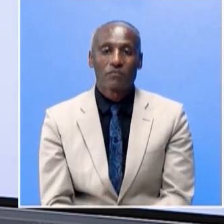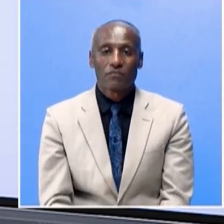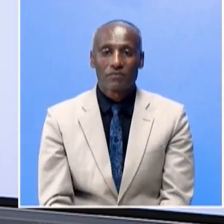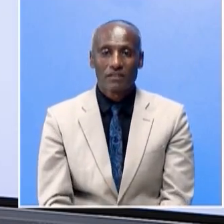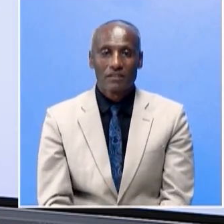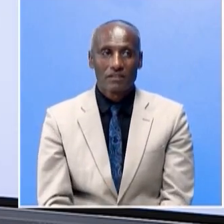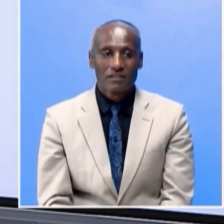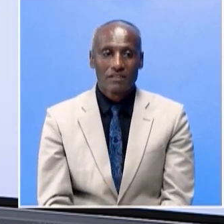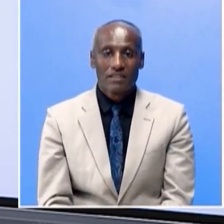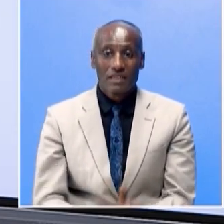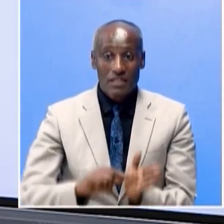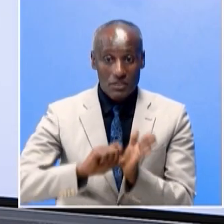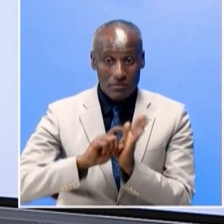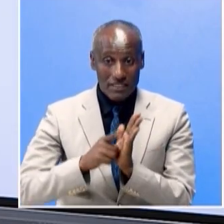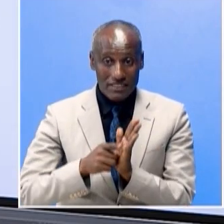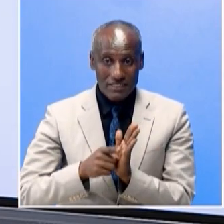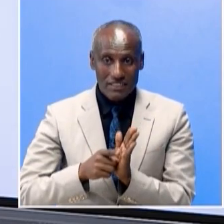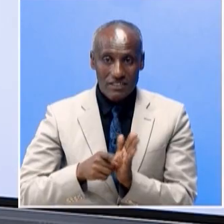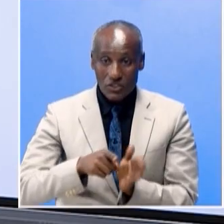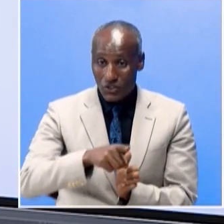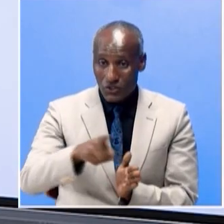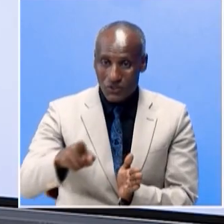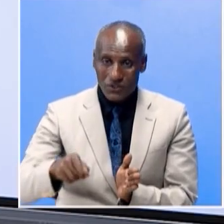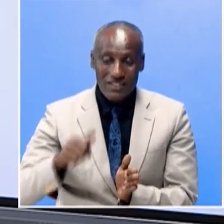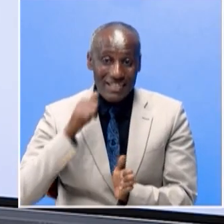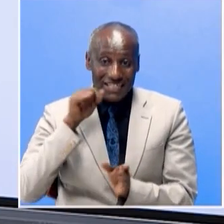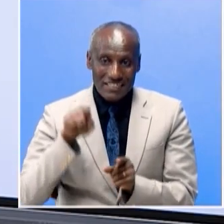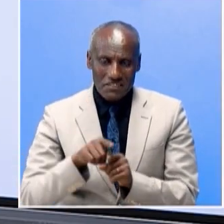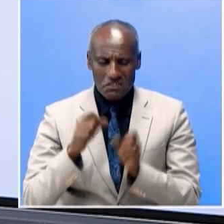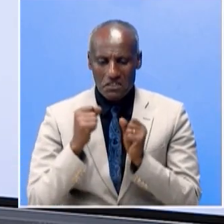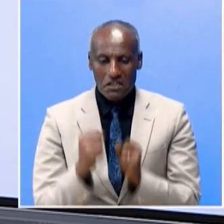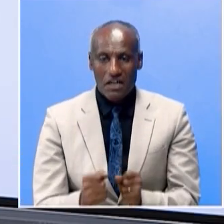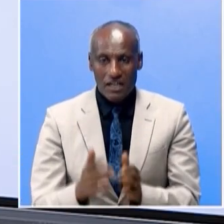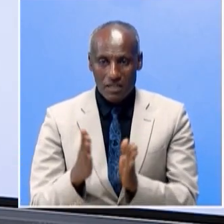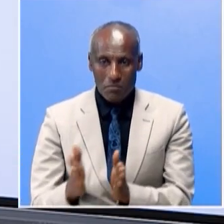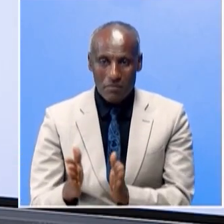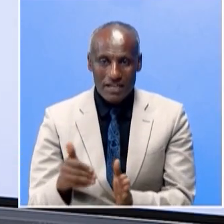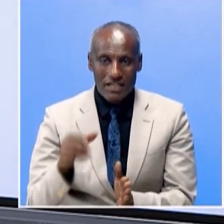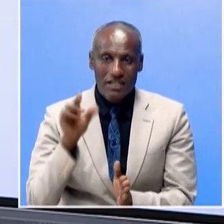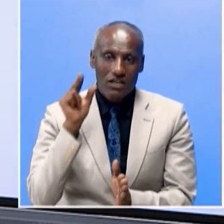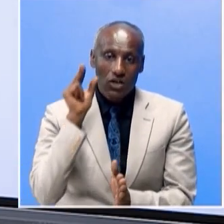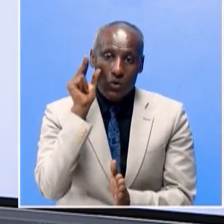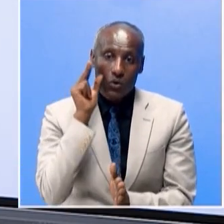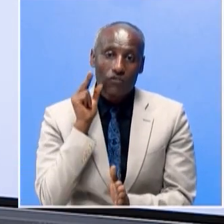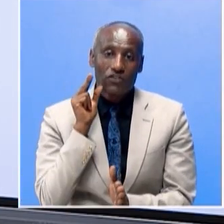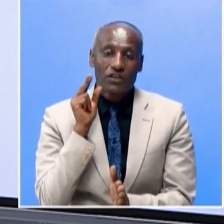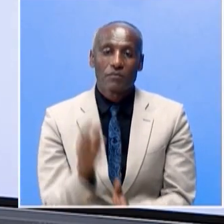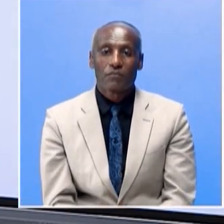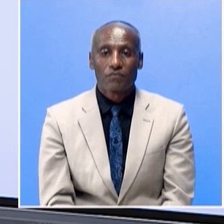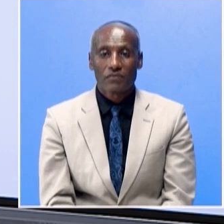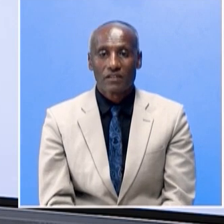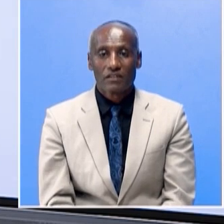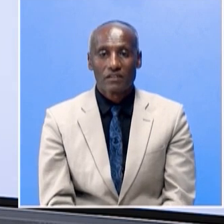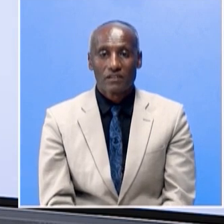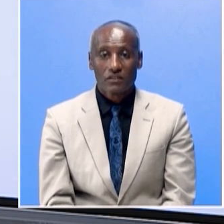ability. This means your sister can make coffee. Is it clear? But what you have to bear